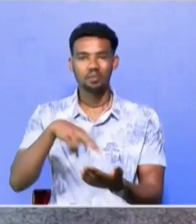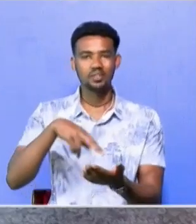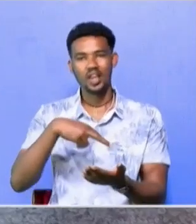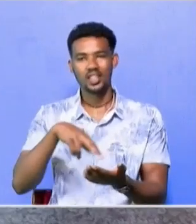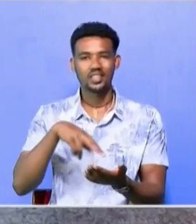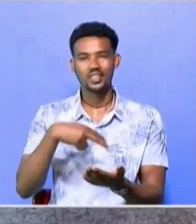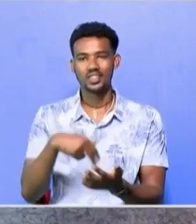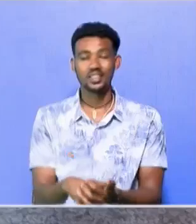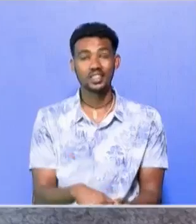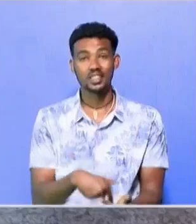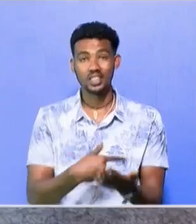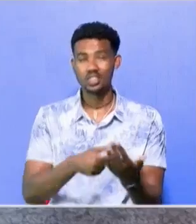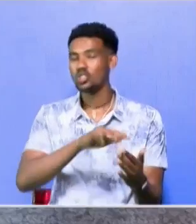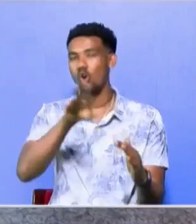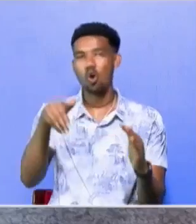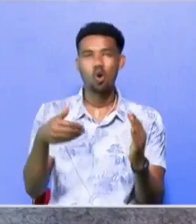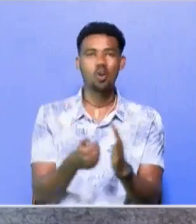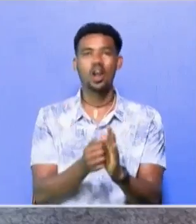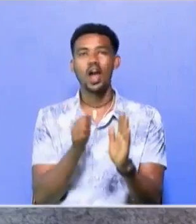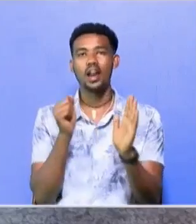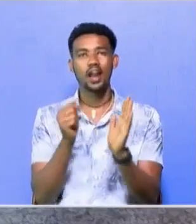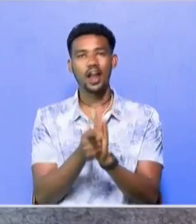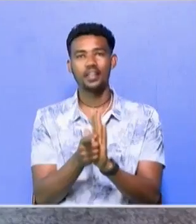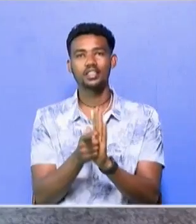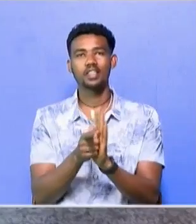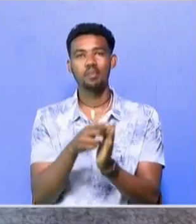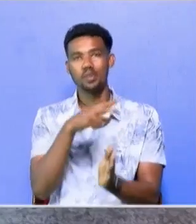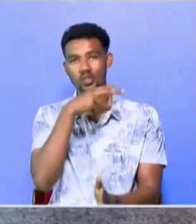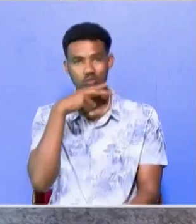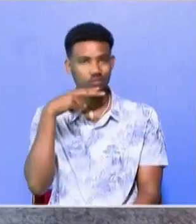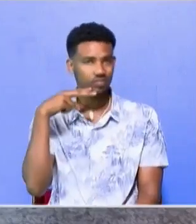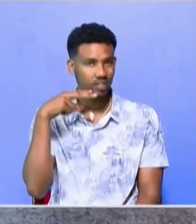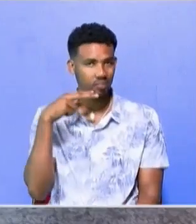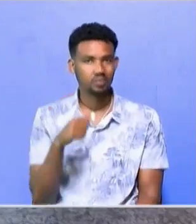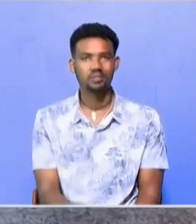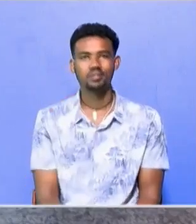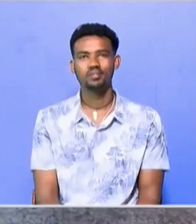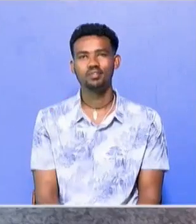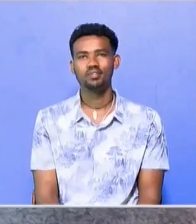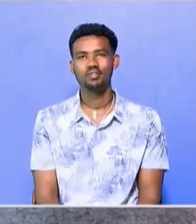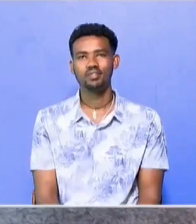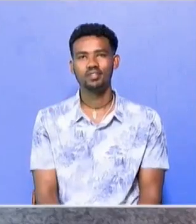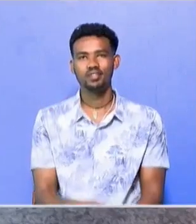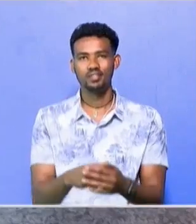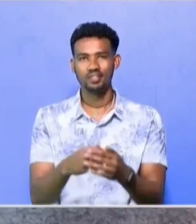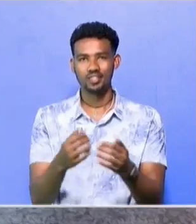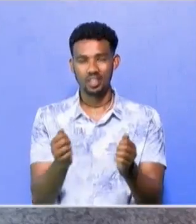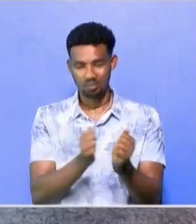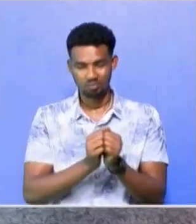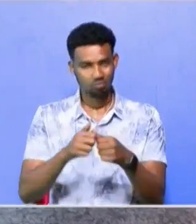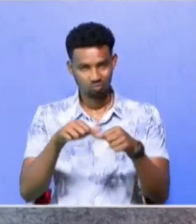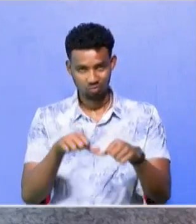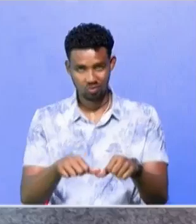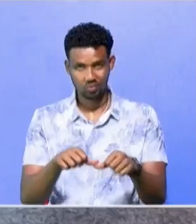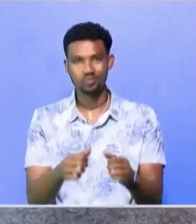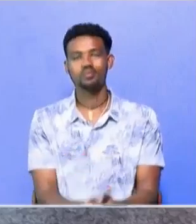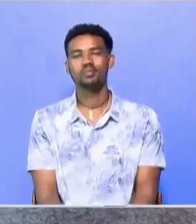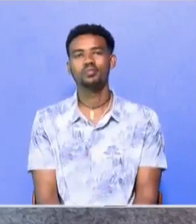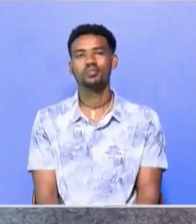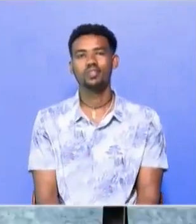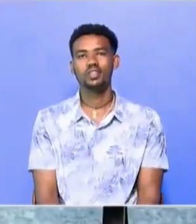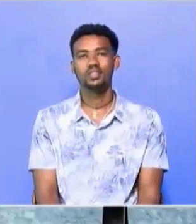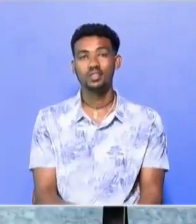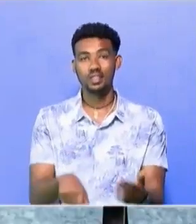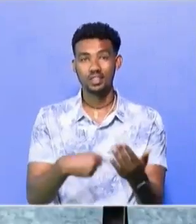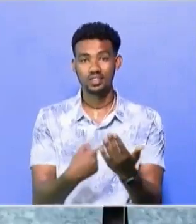are an example of what? A verb. Students, stay with me again. So, let